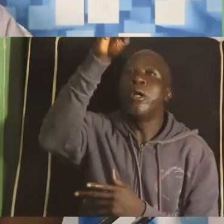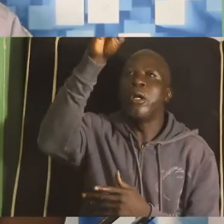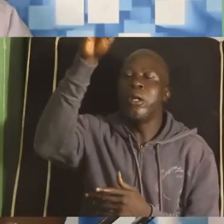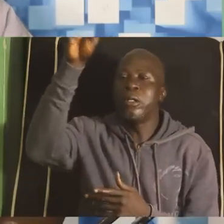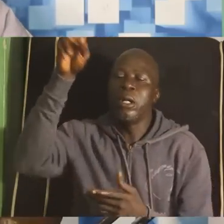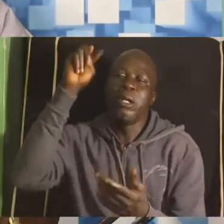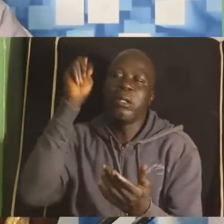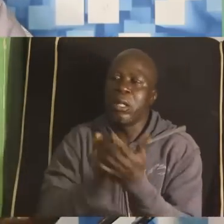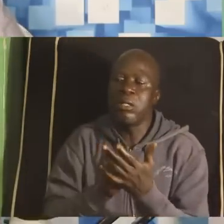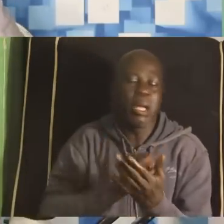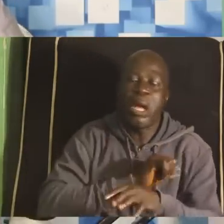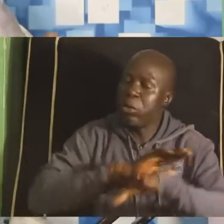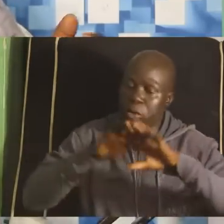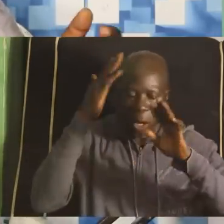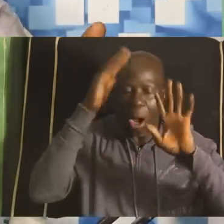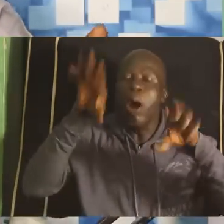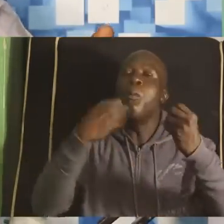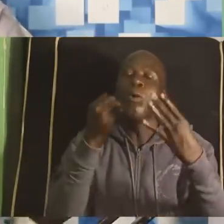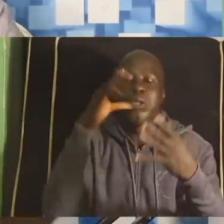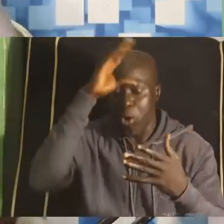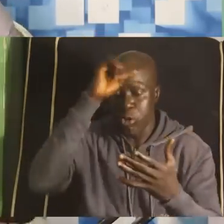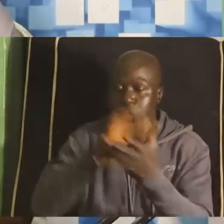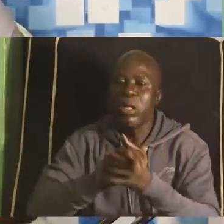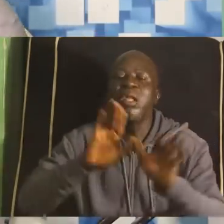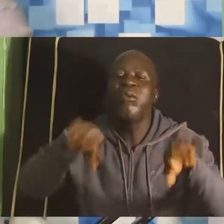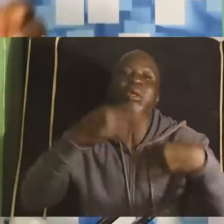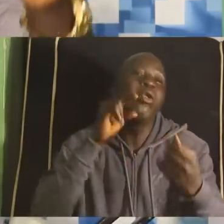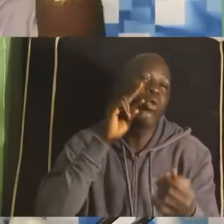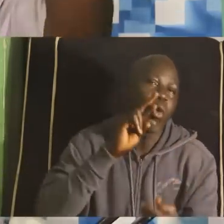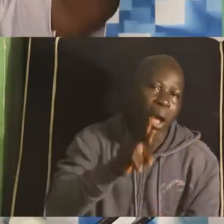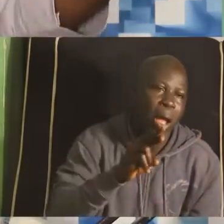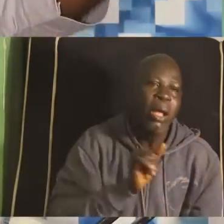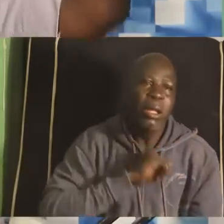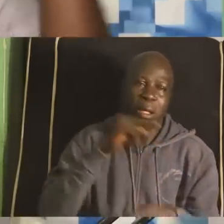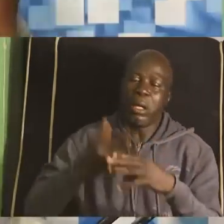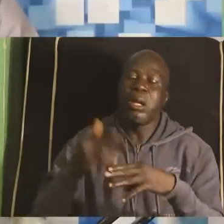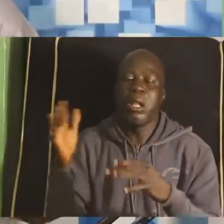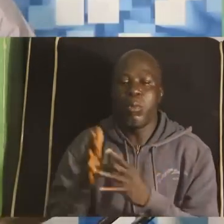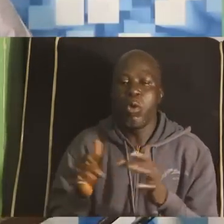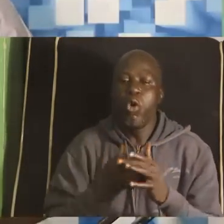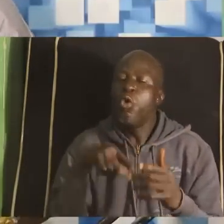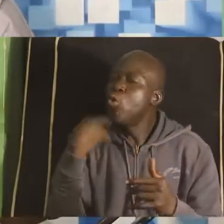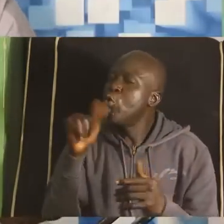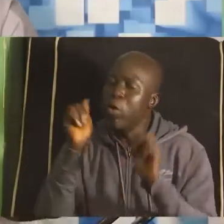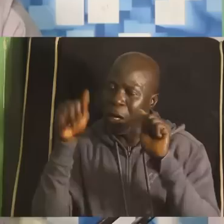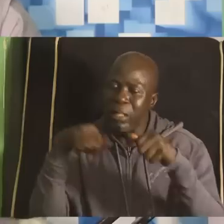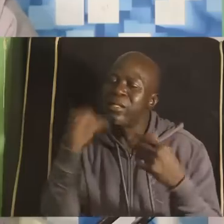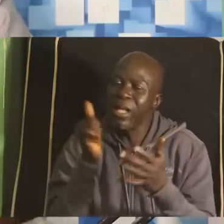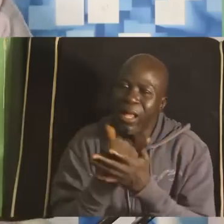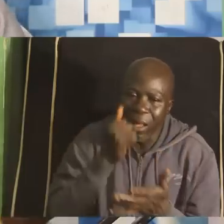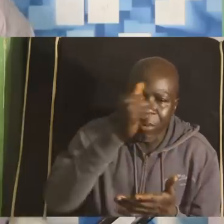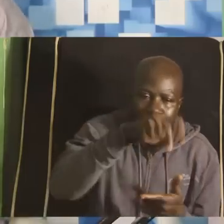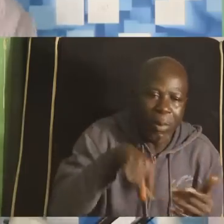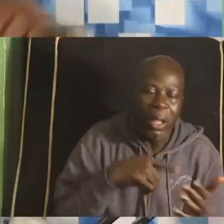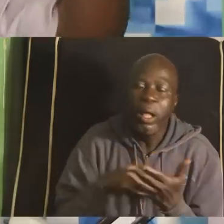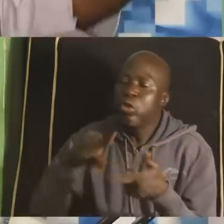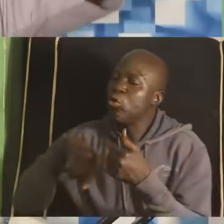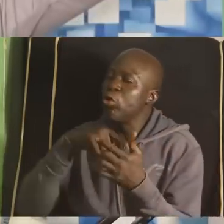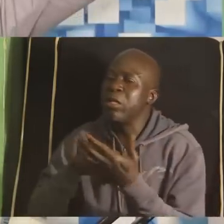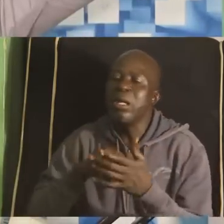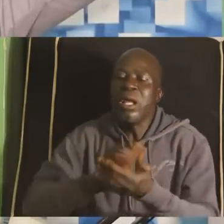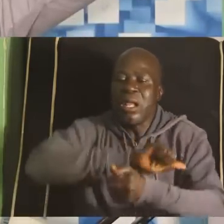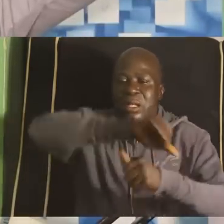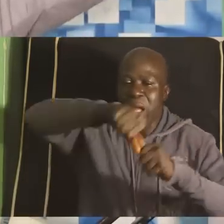paid. And yet, now that woman, Daga, Tano, the Samuel, oh, what about I hear? Oh, my